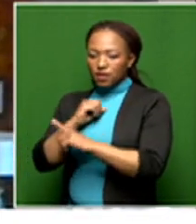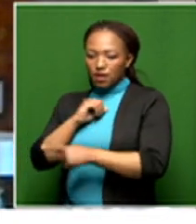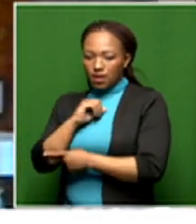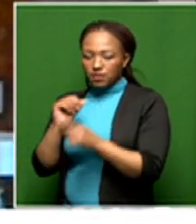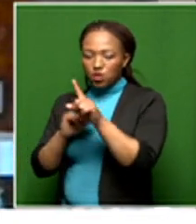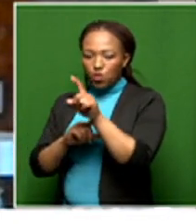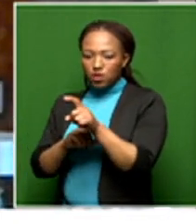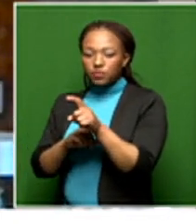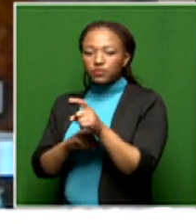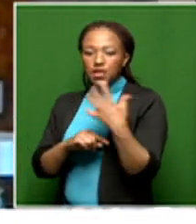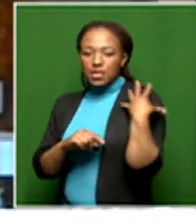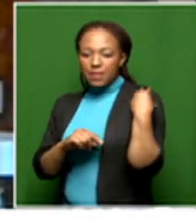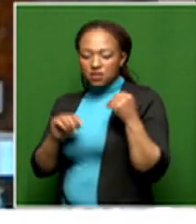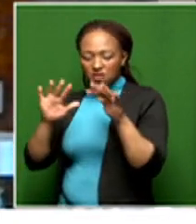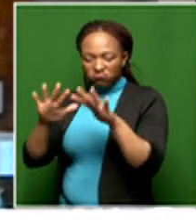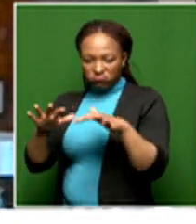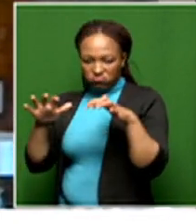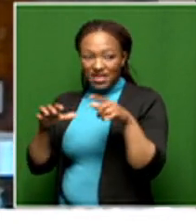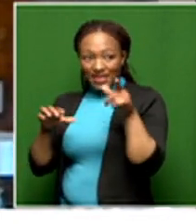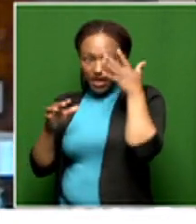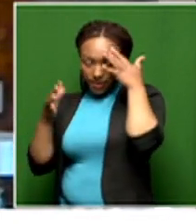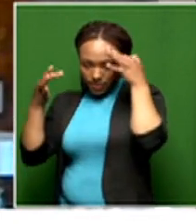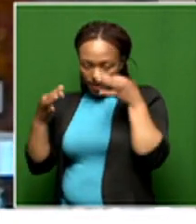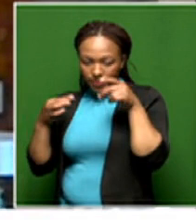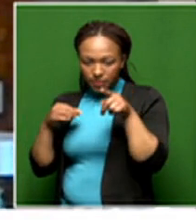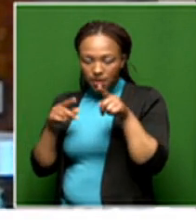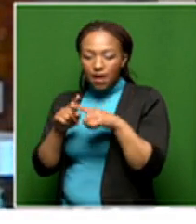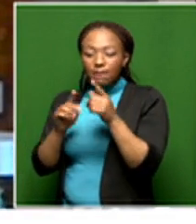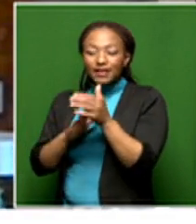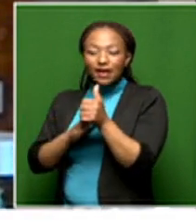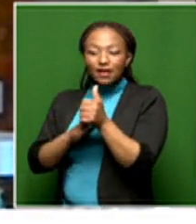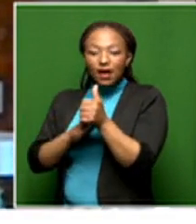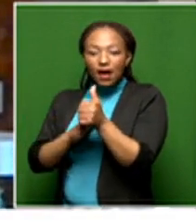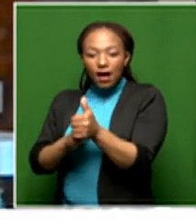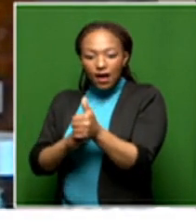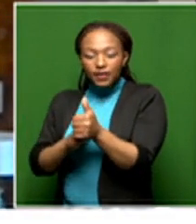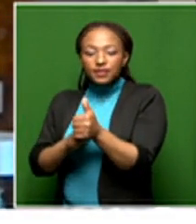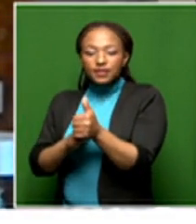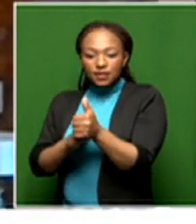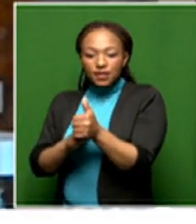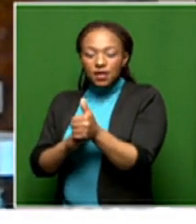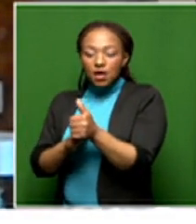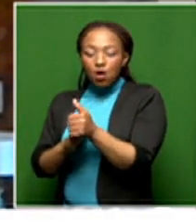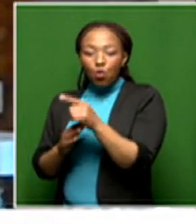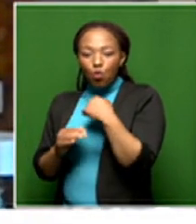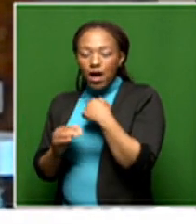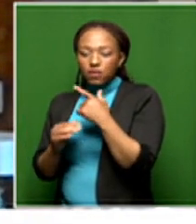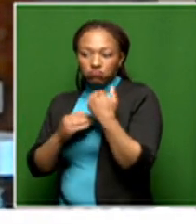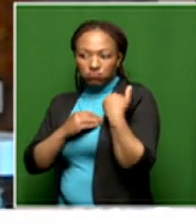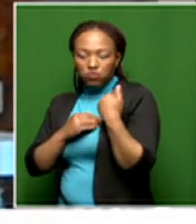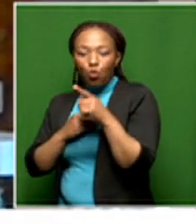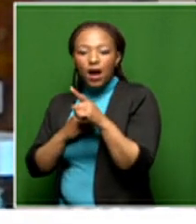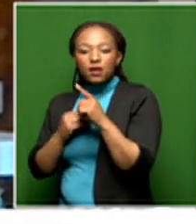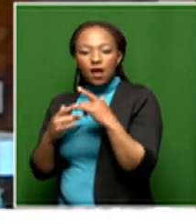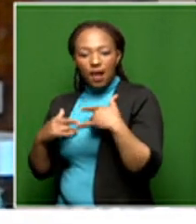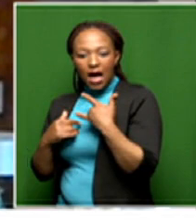cabinet ultimately makes that decision. But I think as a guide, is walking that tightrope between saving lives and livelihoods.